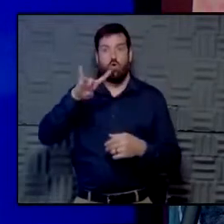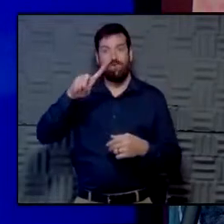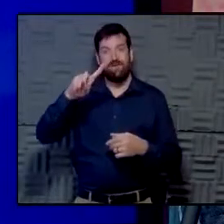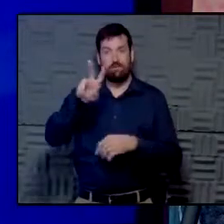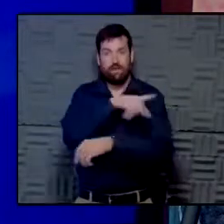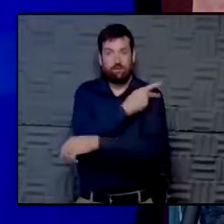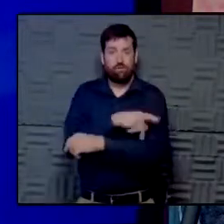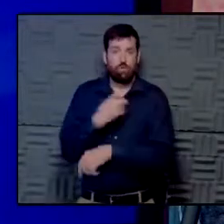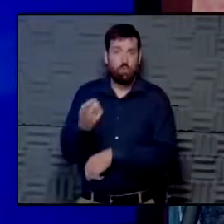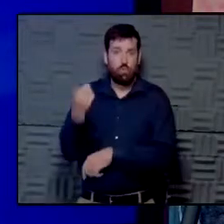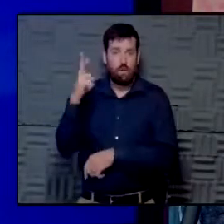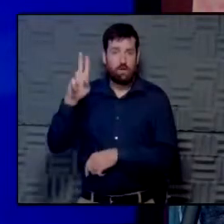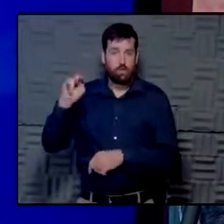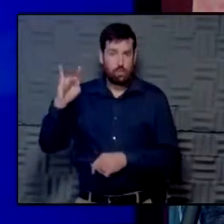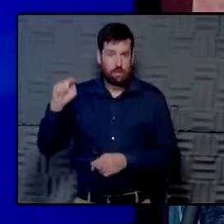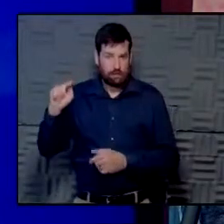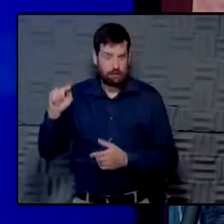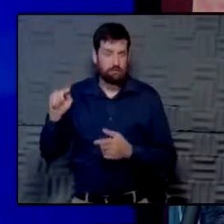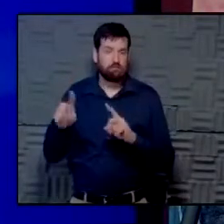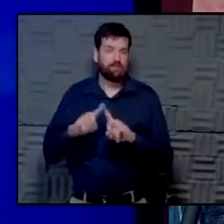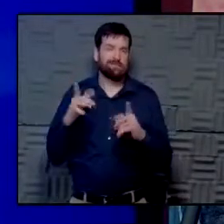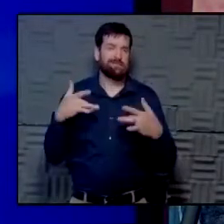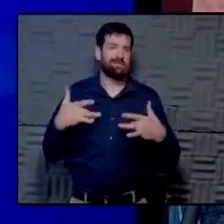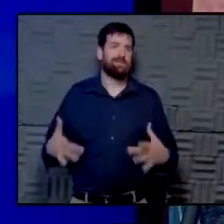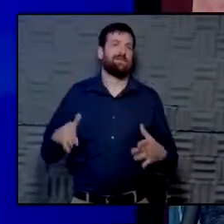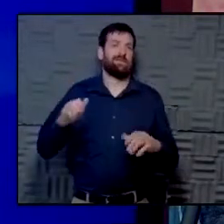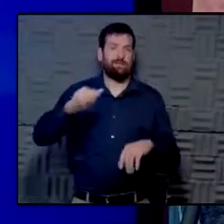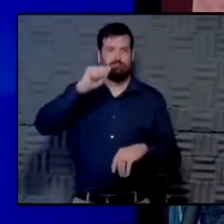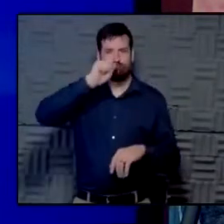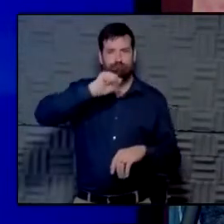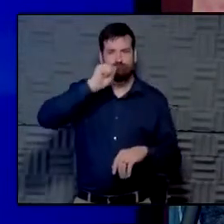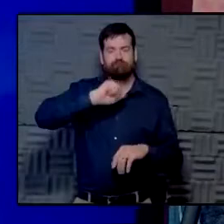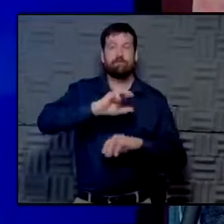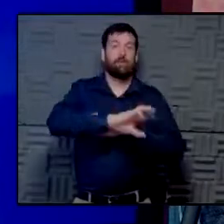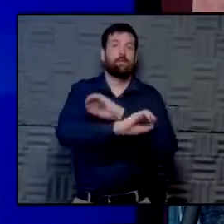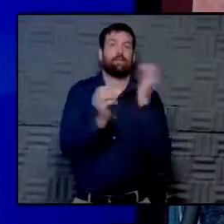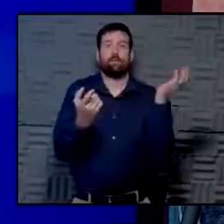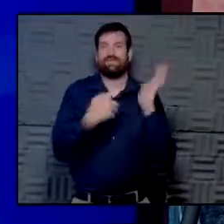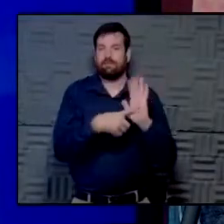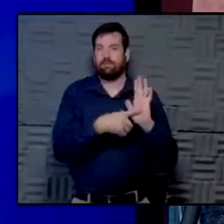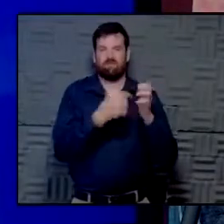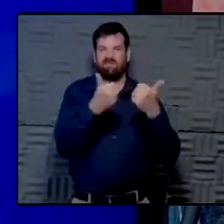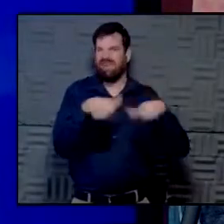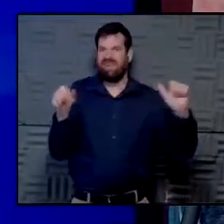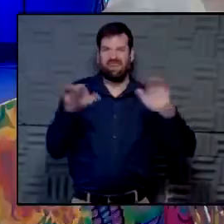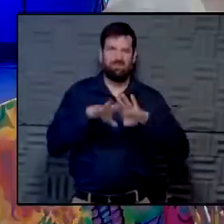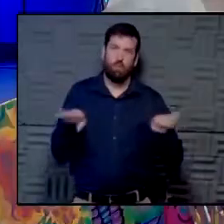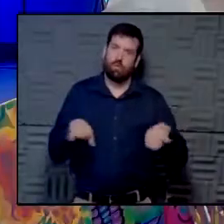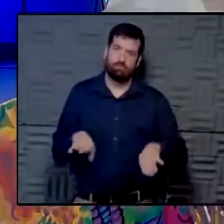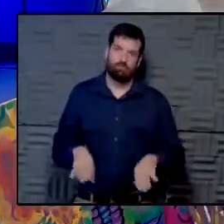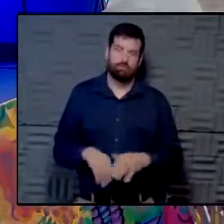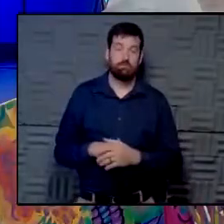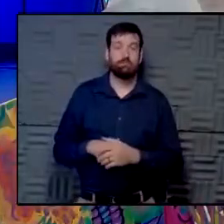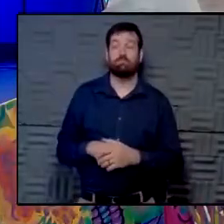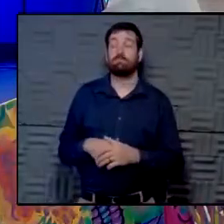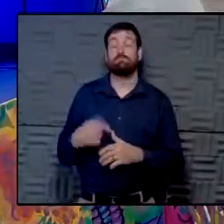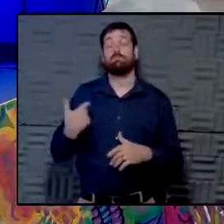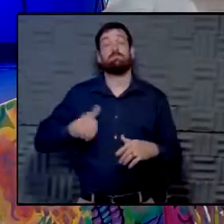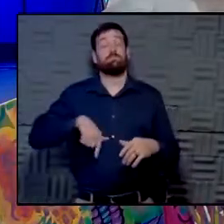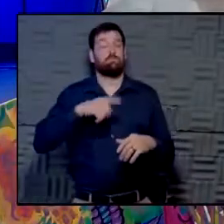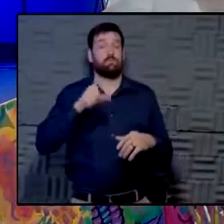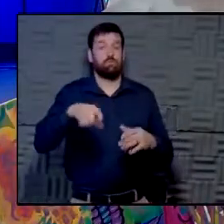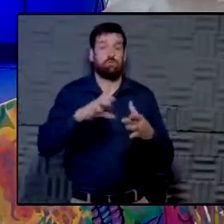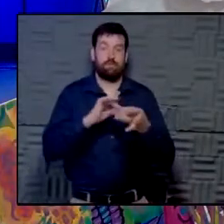unit. But in general, we can manage COVID positive asymptomatic patients on any unit. And we should state that that's